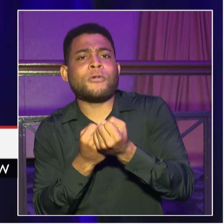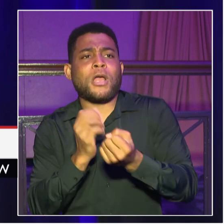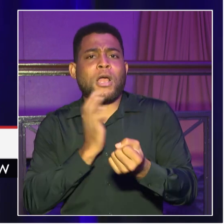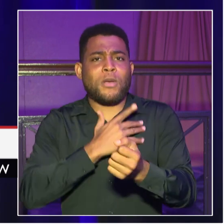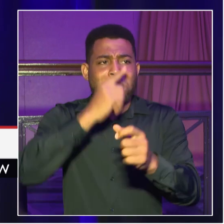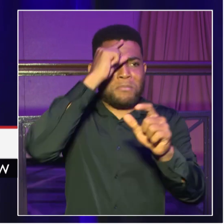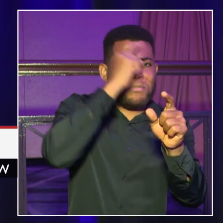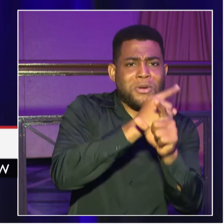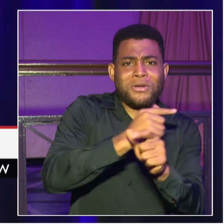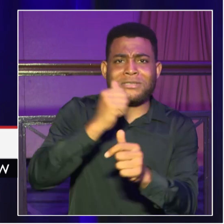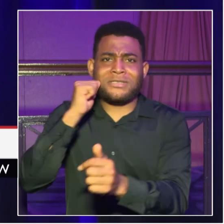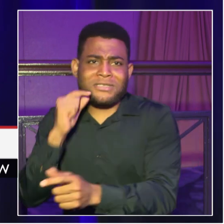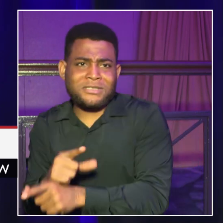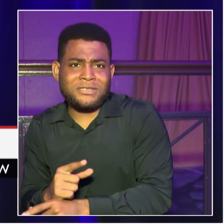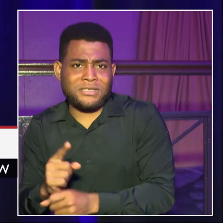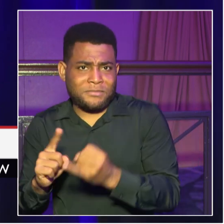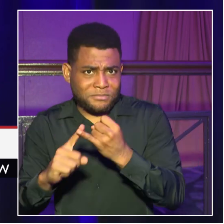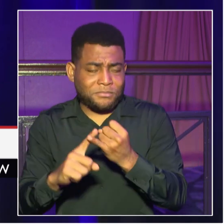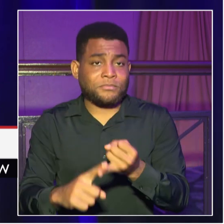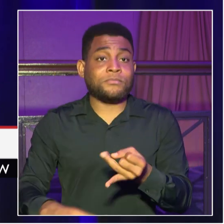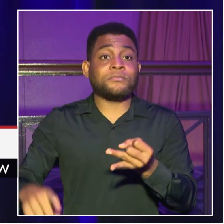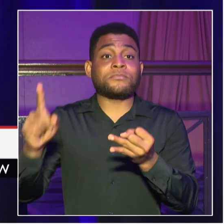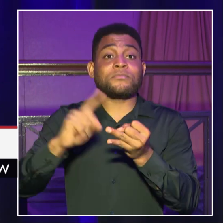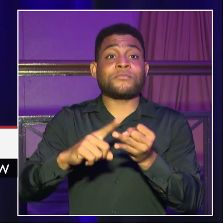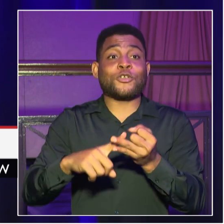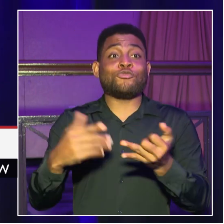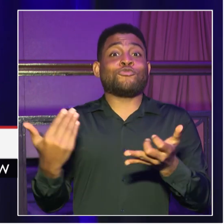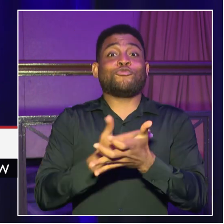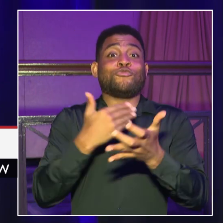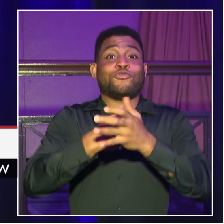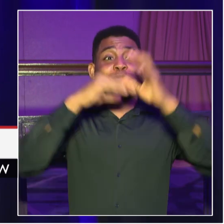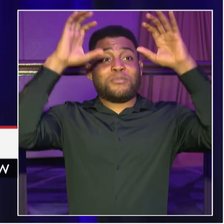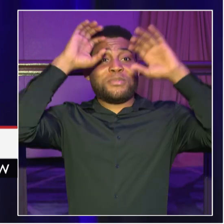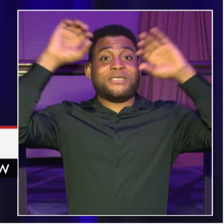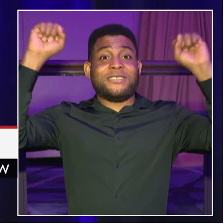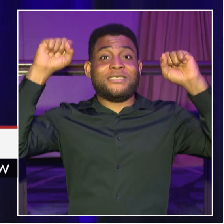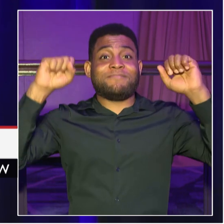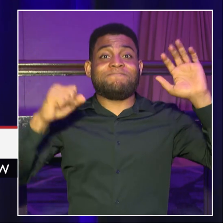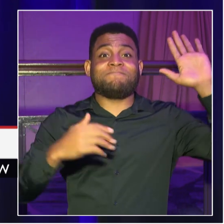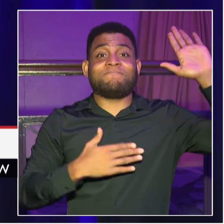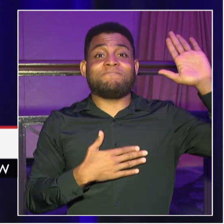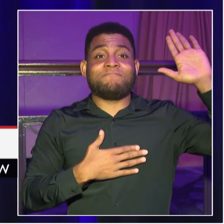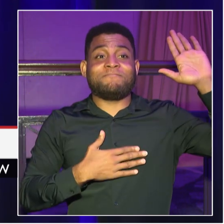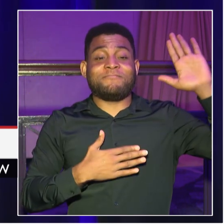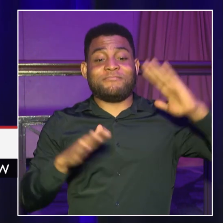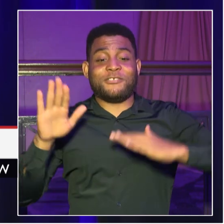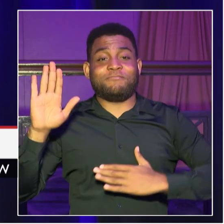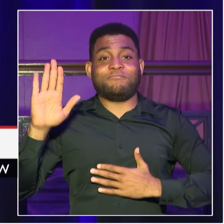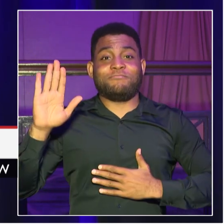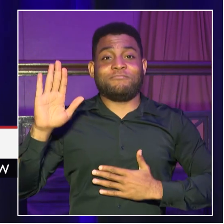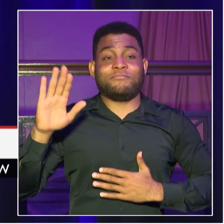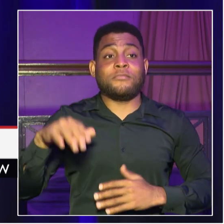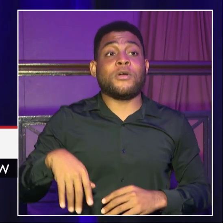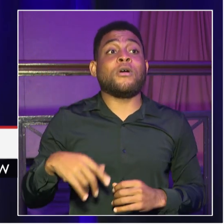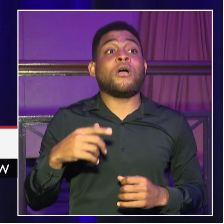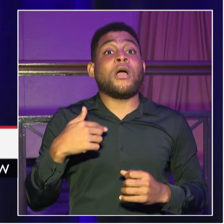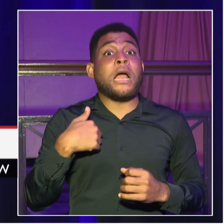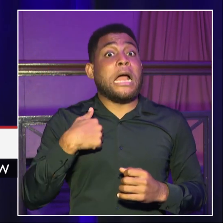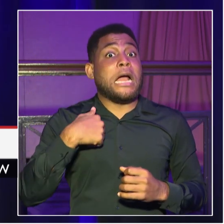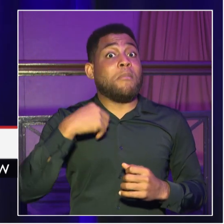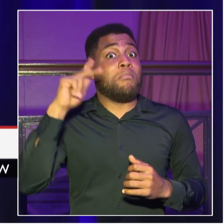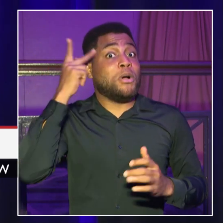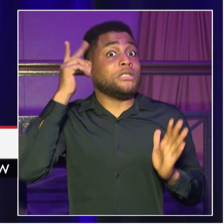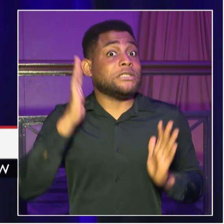the inauguration will be like no other. Now, unlike Elliot, I am a politician, so I have a view.